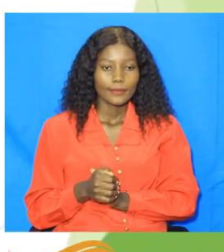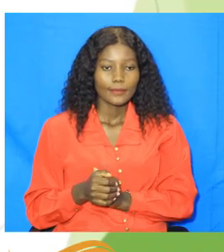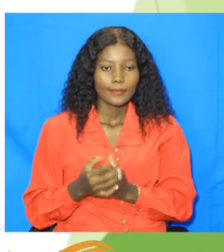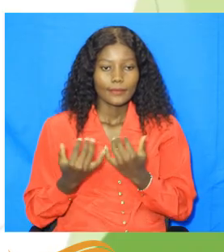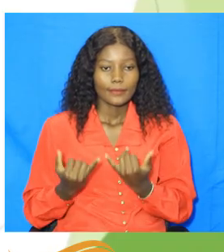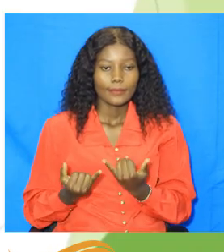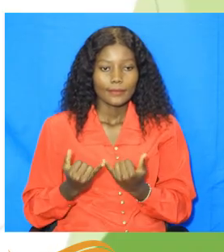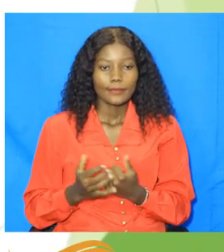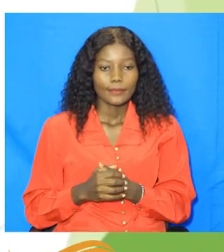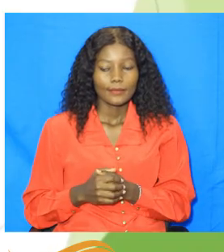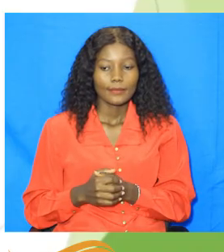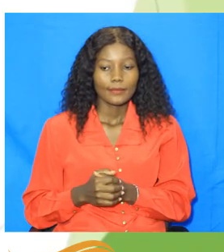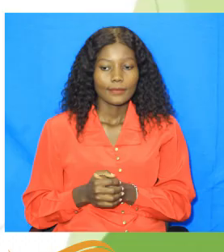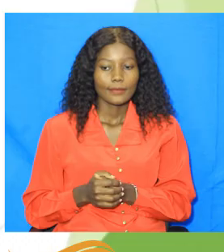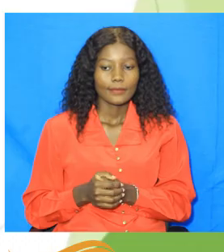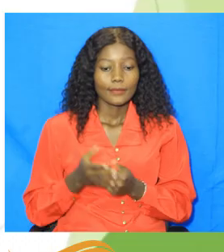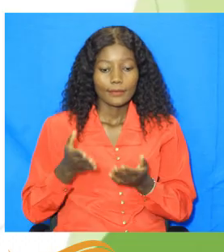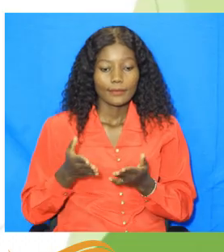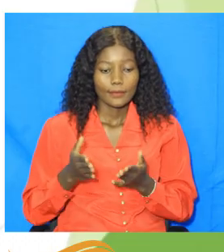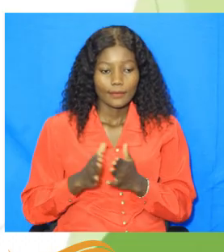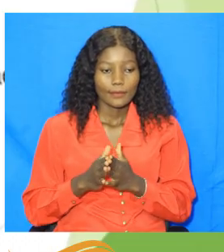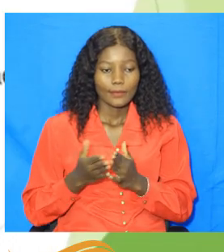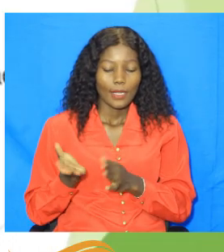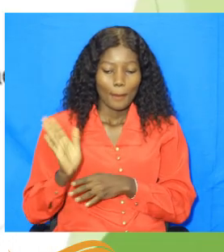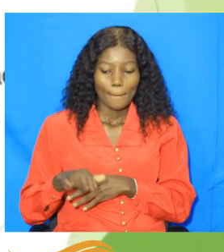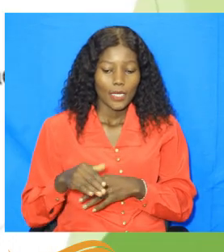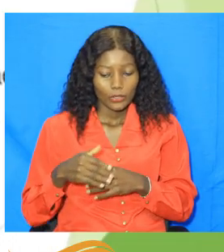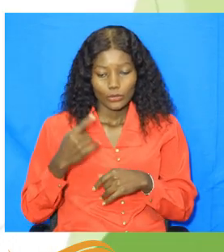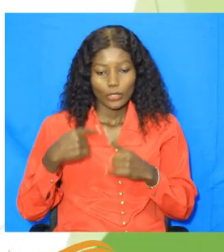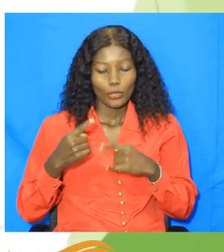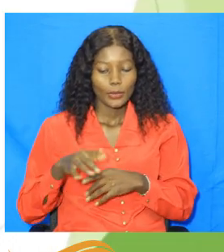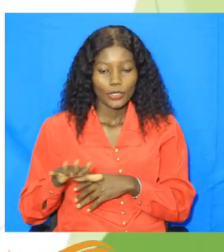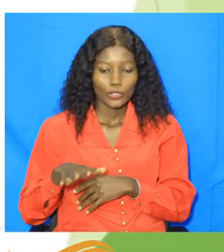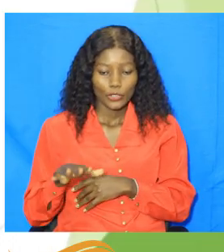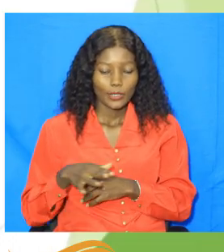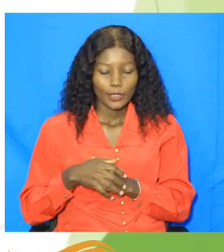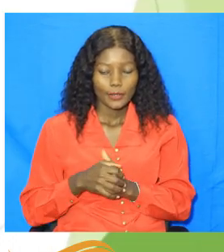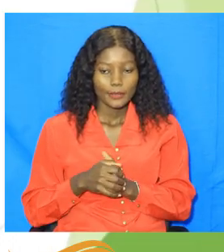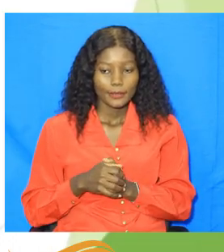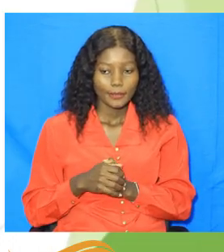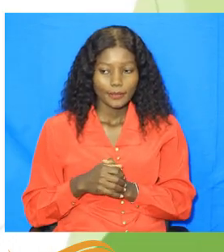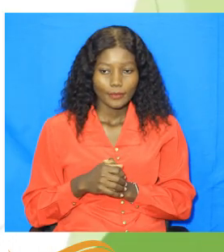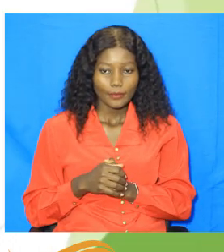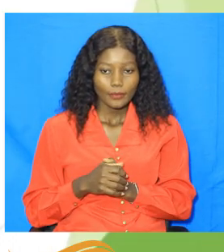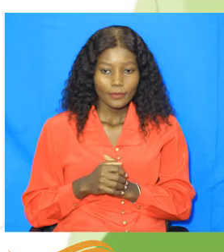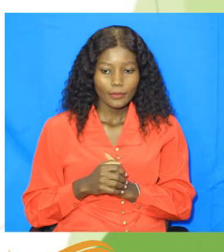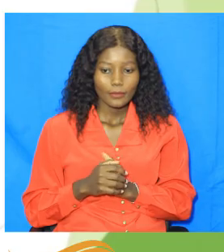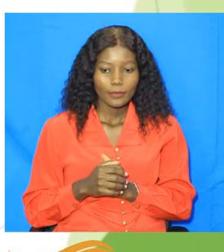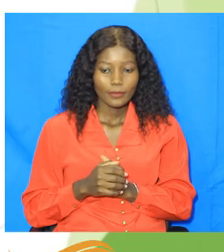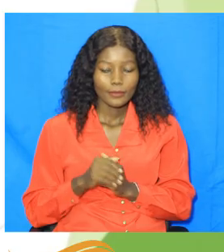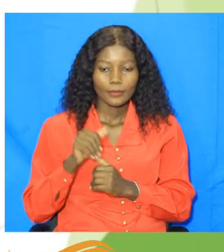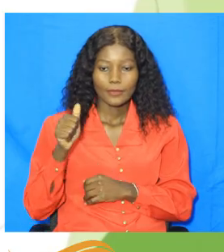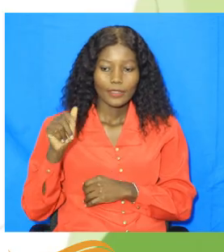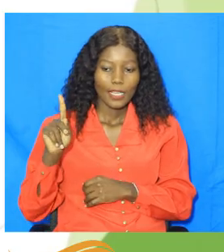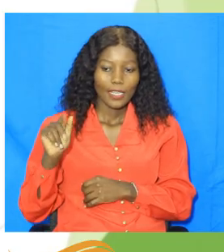So at the competition, let's go back to the competition area. At the competition,